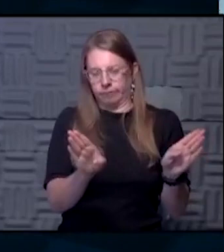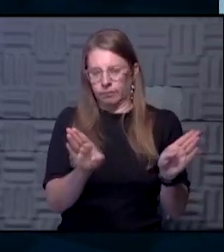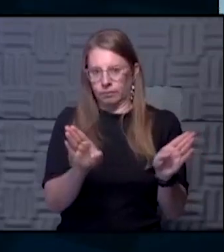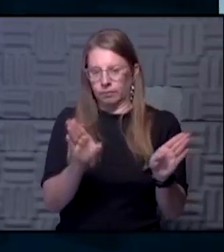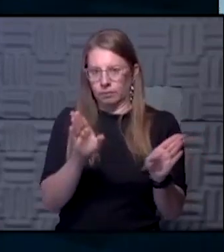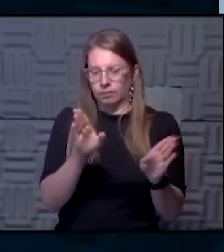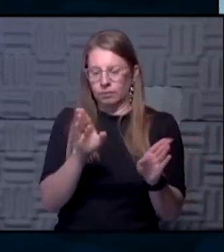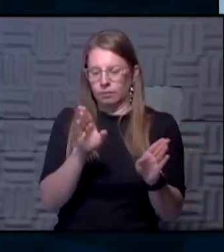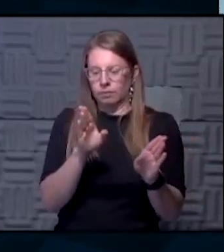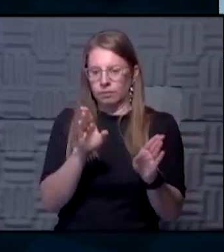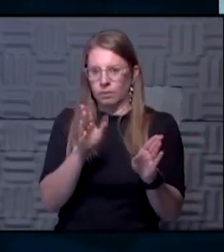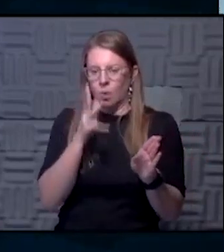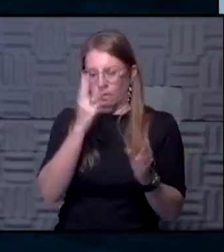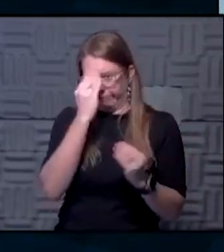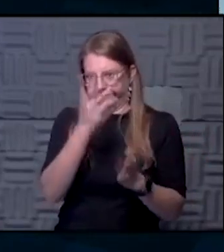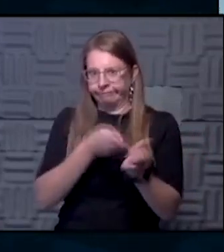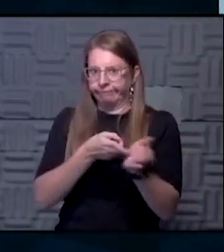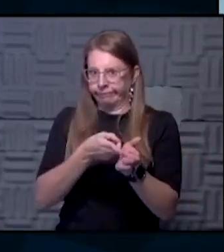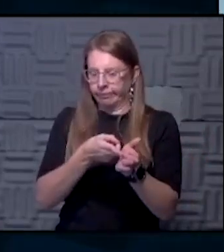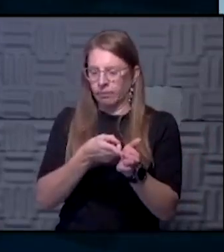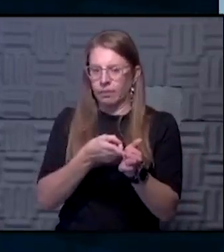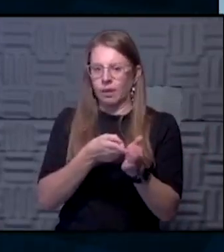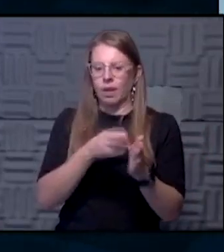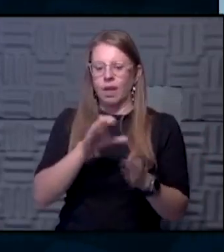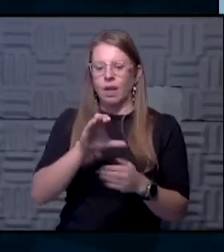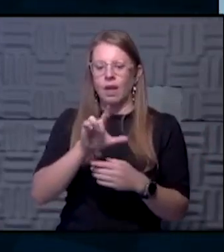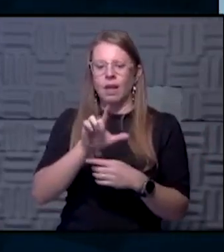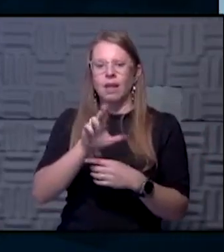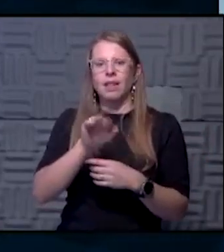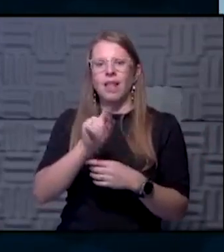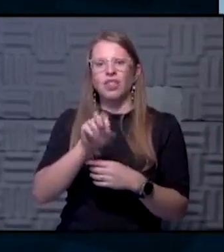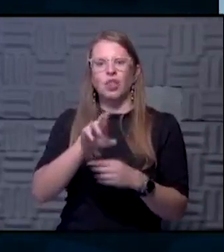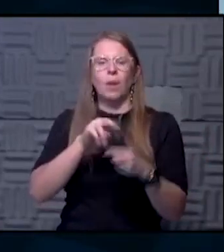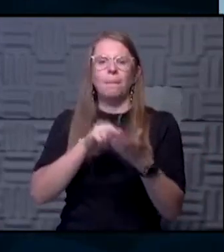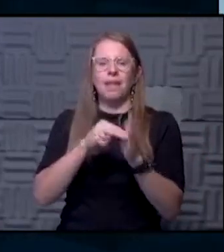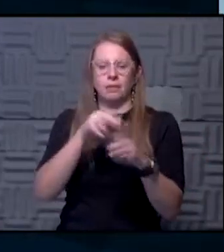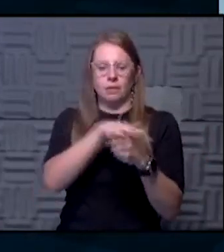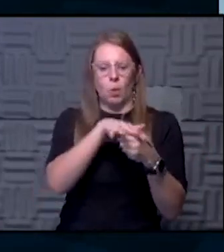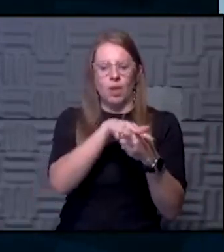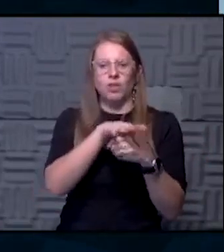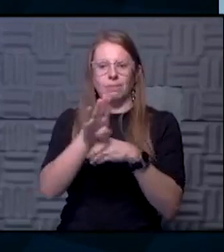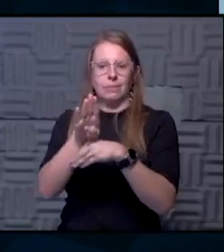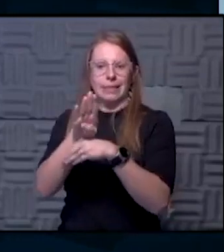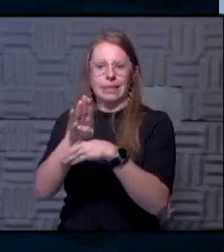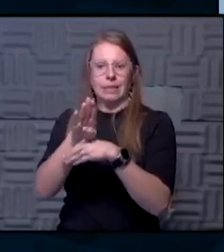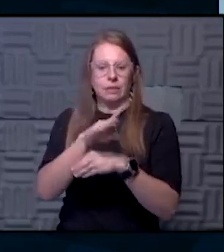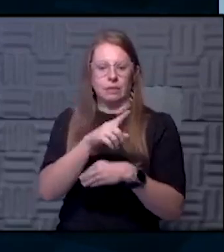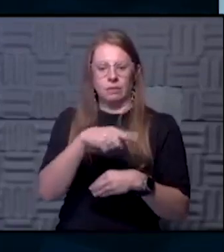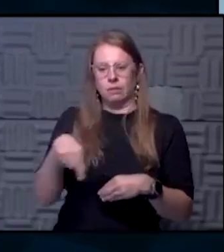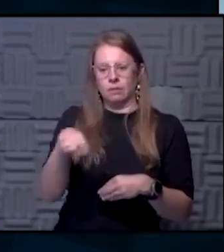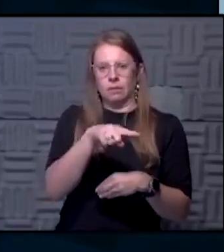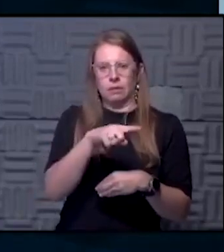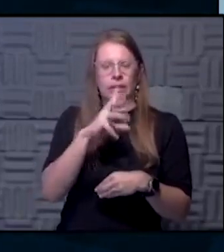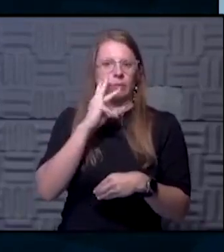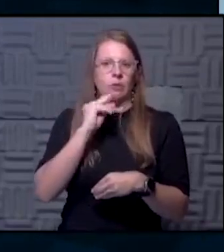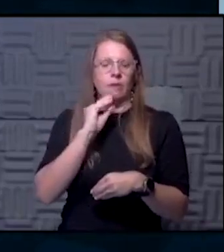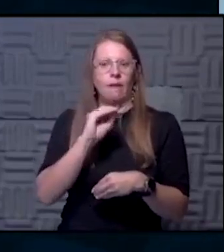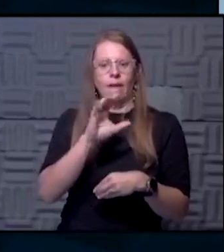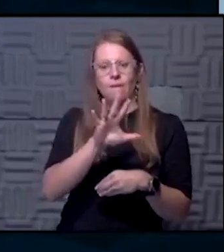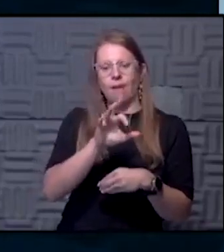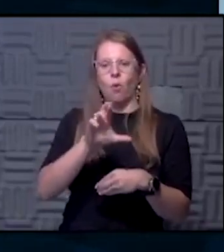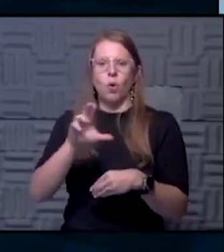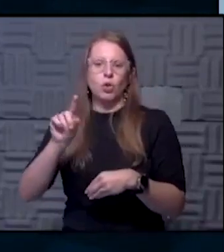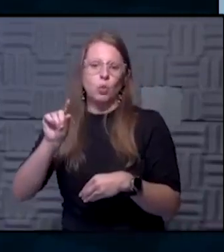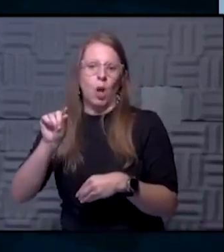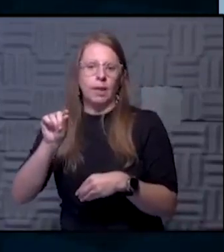And then when we started putting out those clusters, specifically locations and businesses that had 5 or 20, depending